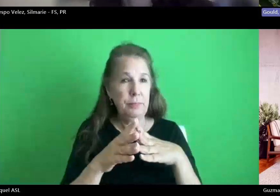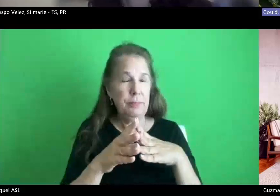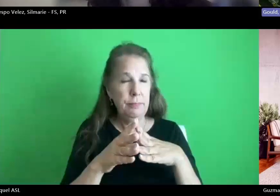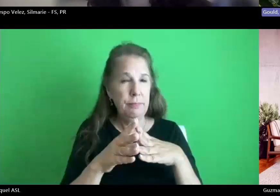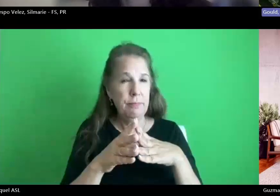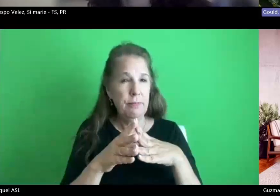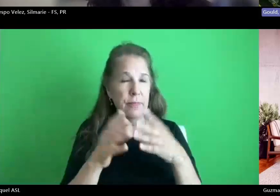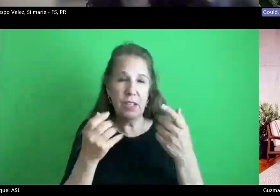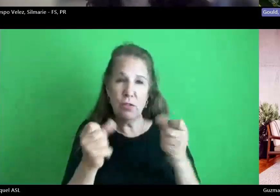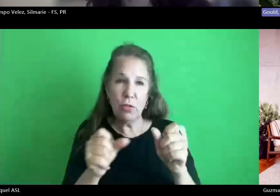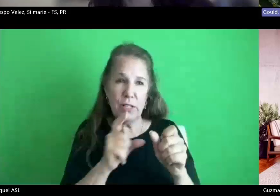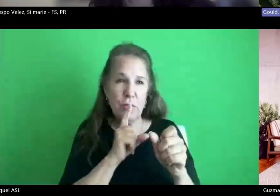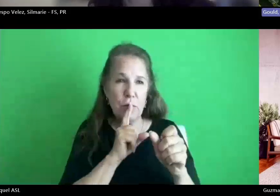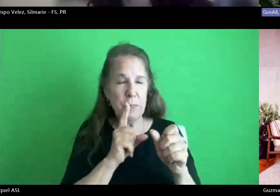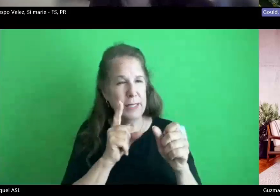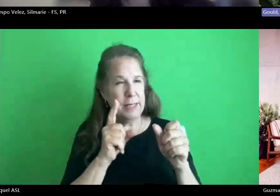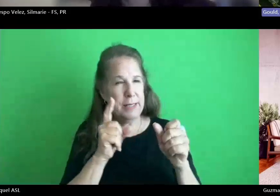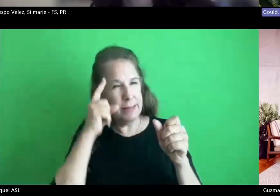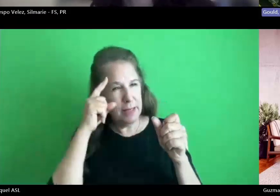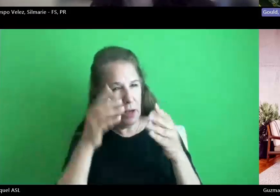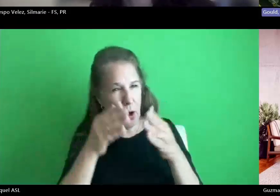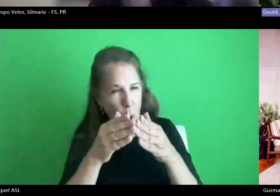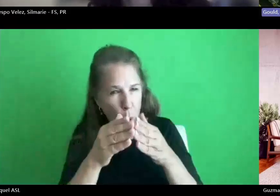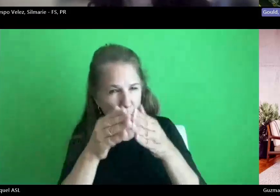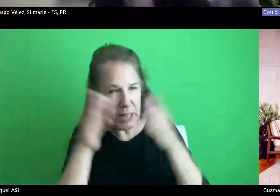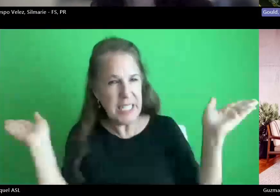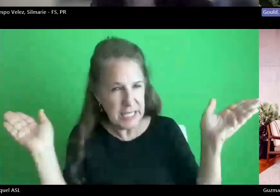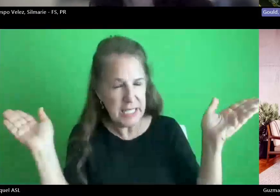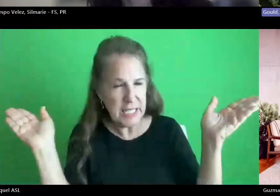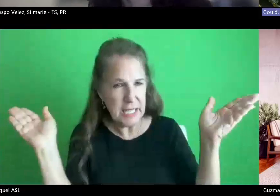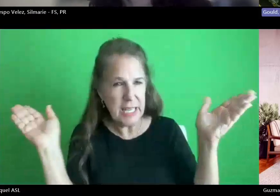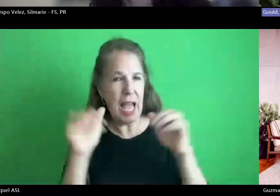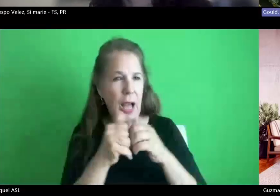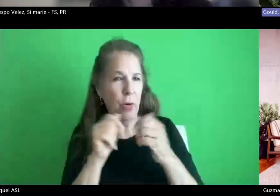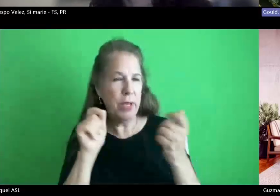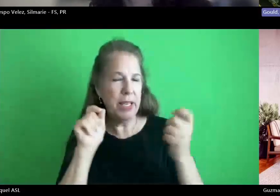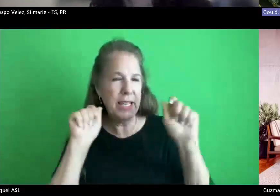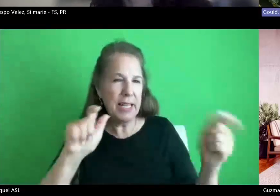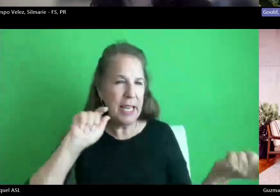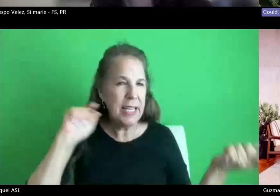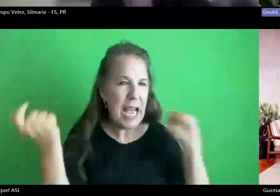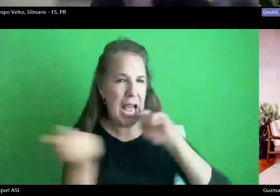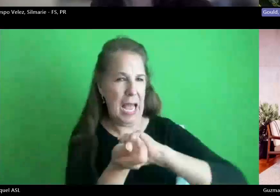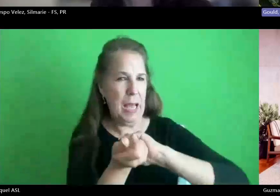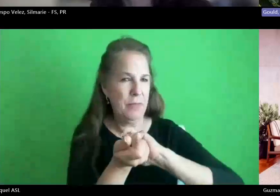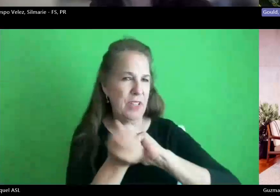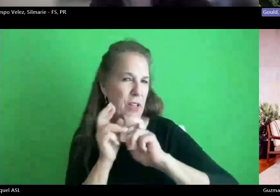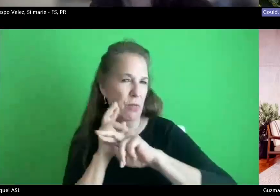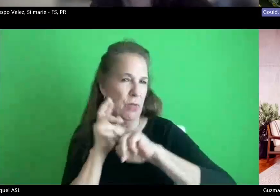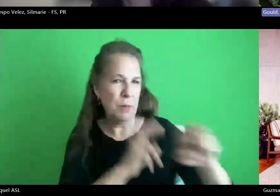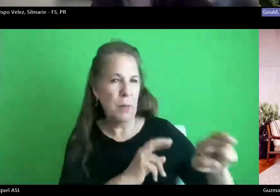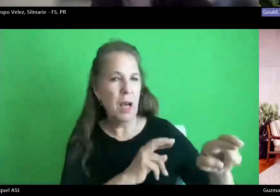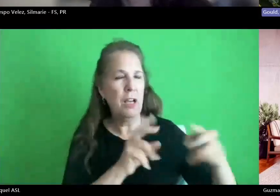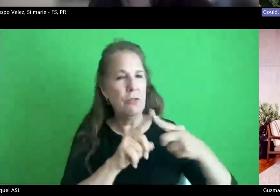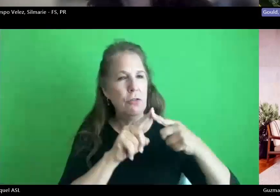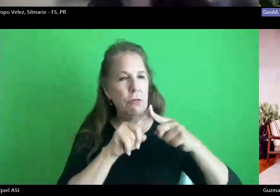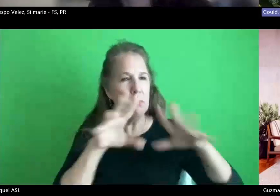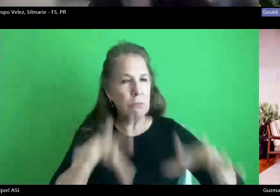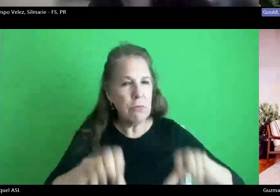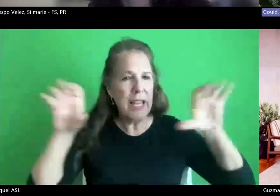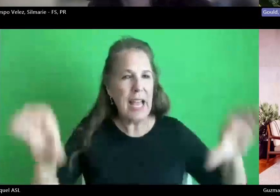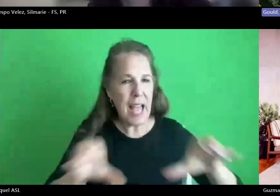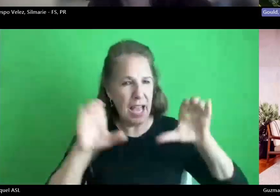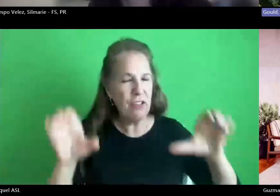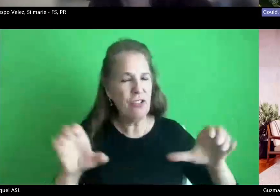trying to be as holistic in thinking about our adaptation responses so that we can take actions that both help